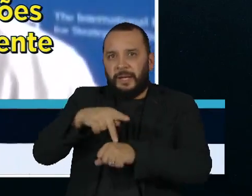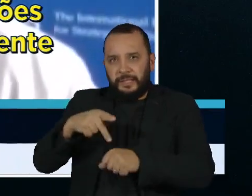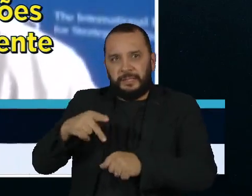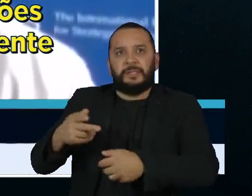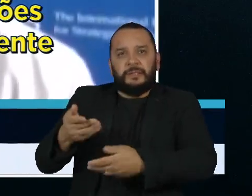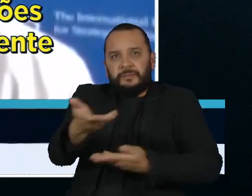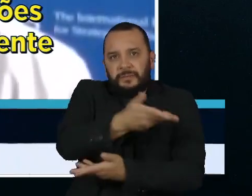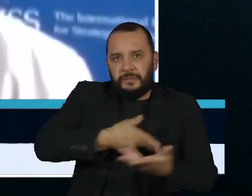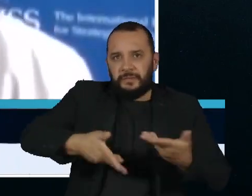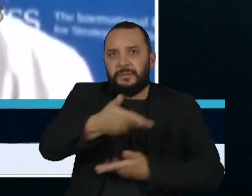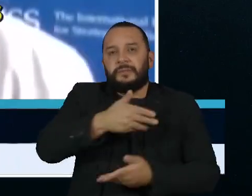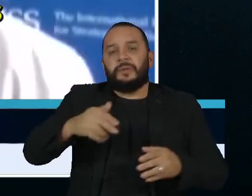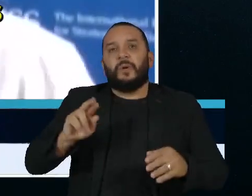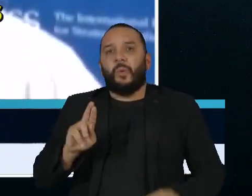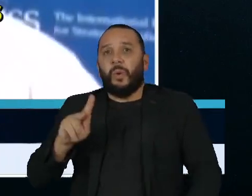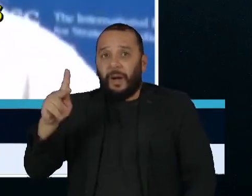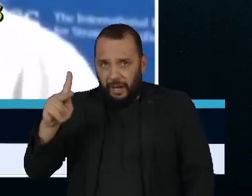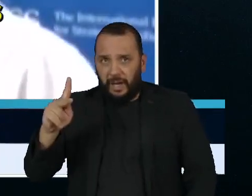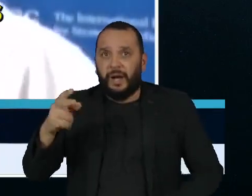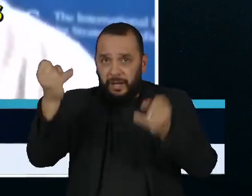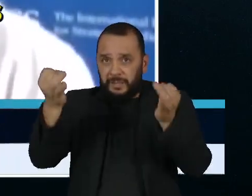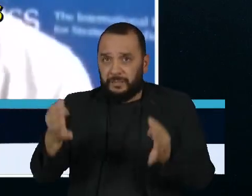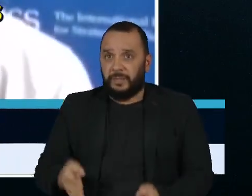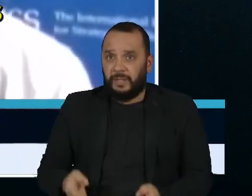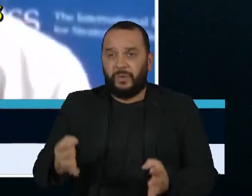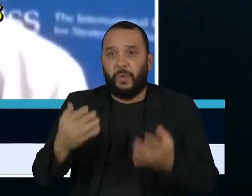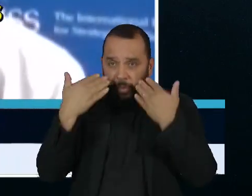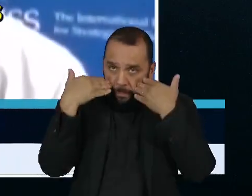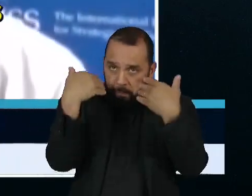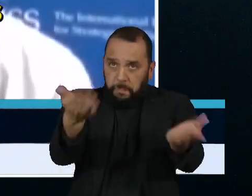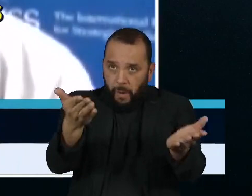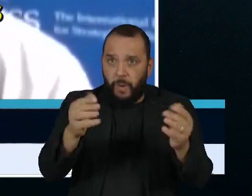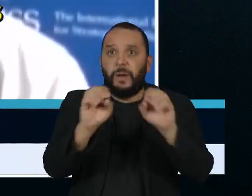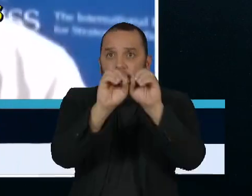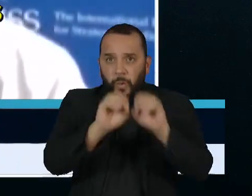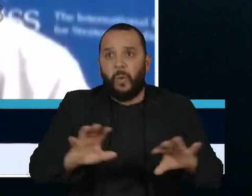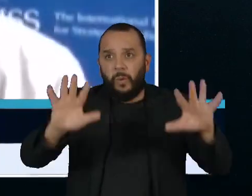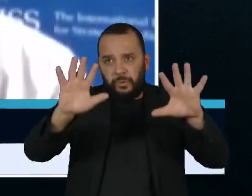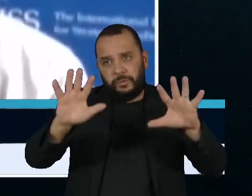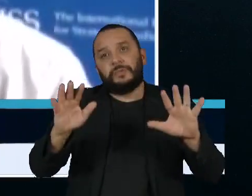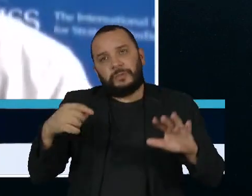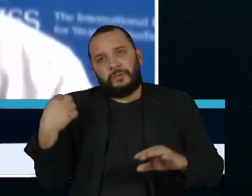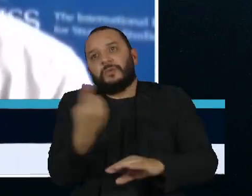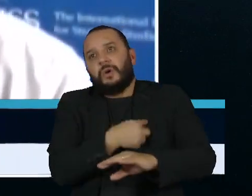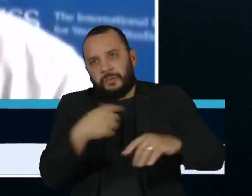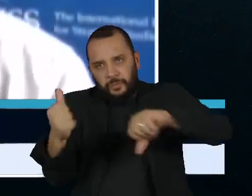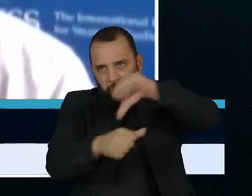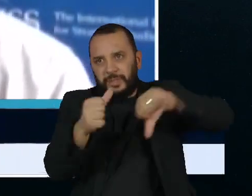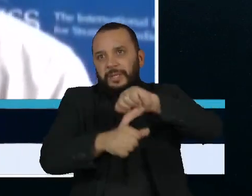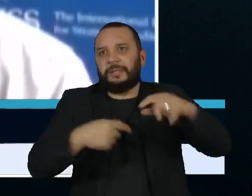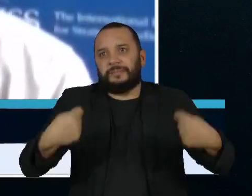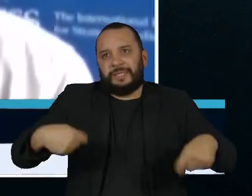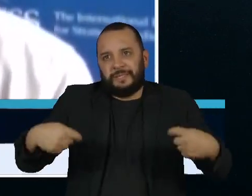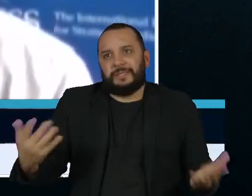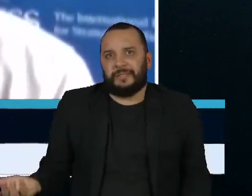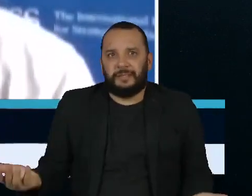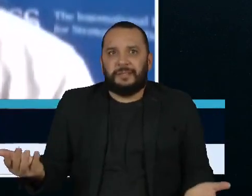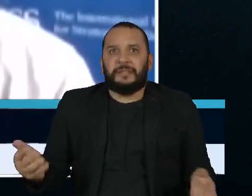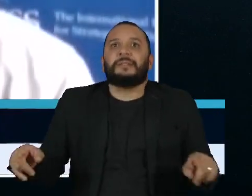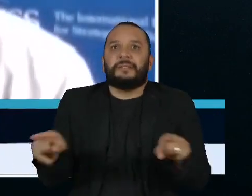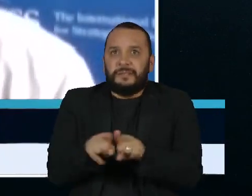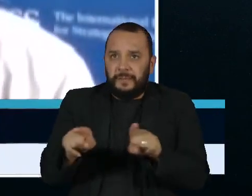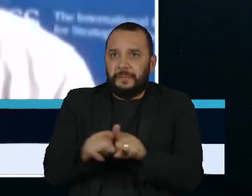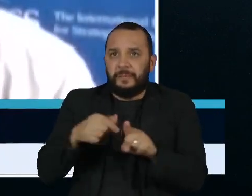said publicly that we need greater changes in the United Nations systems. For example, increasing